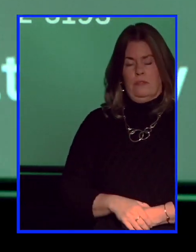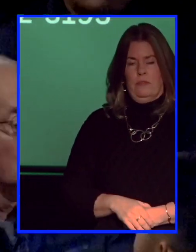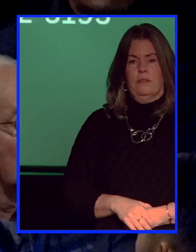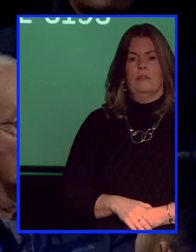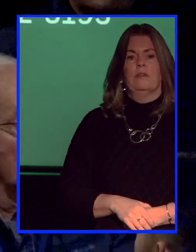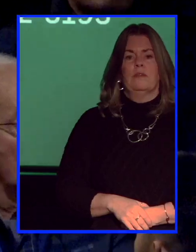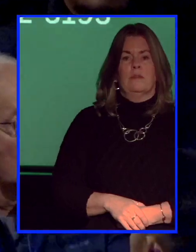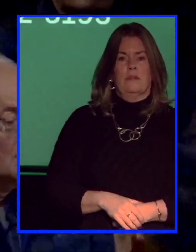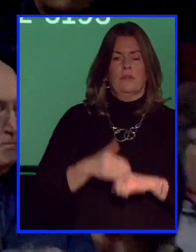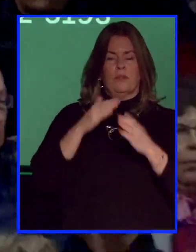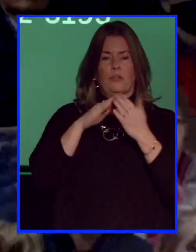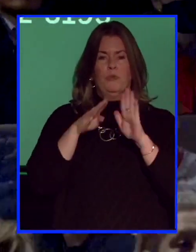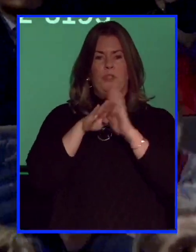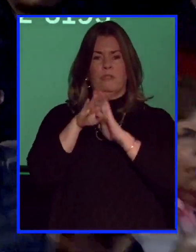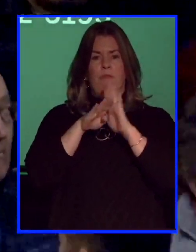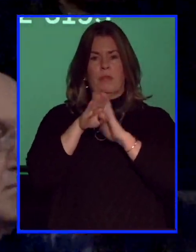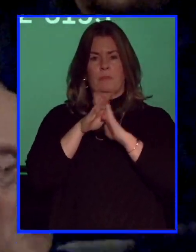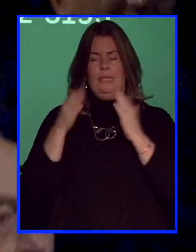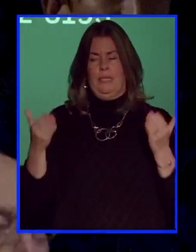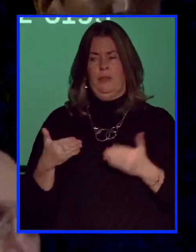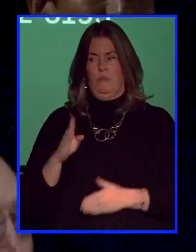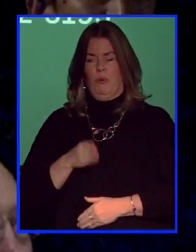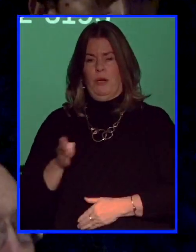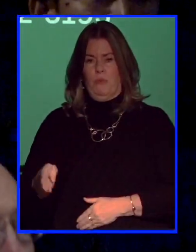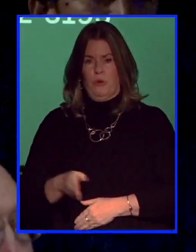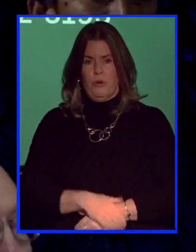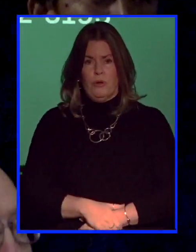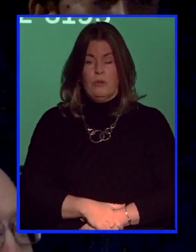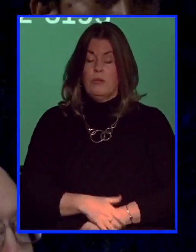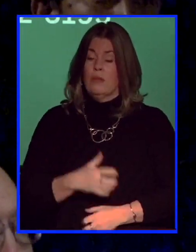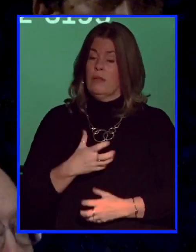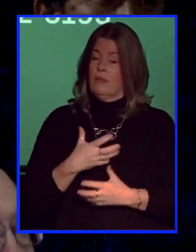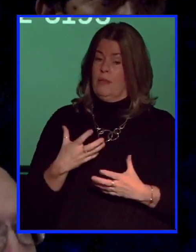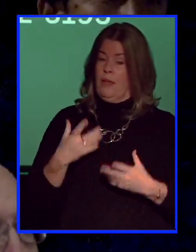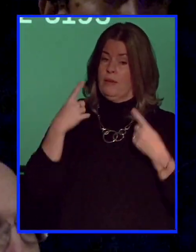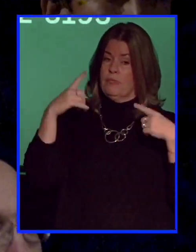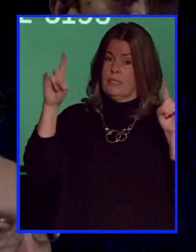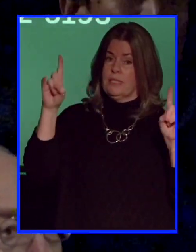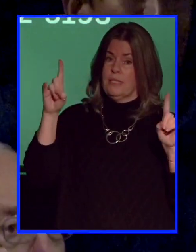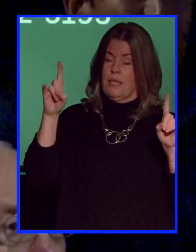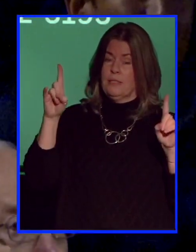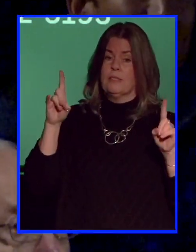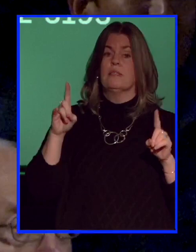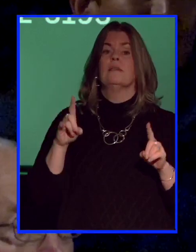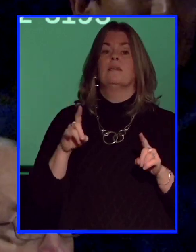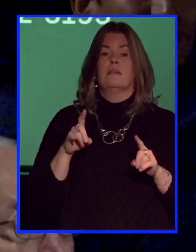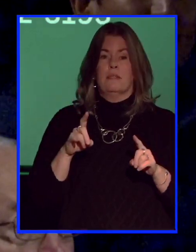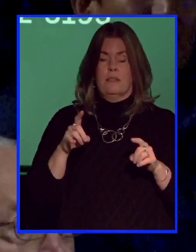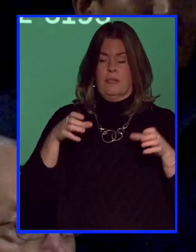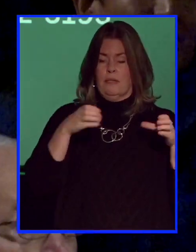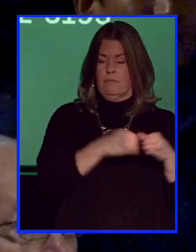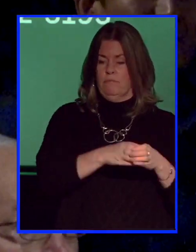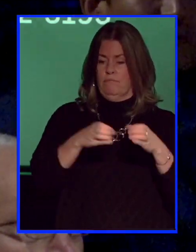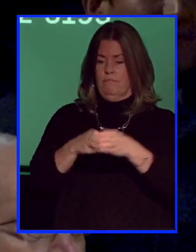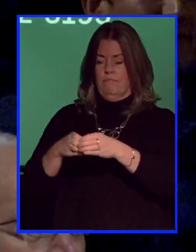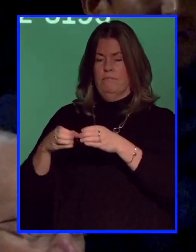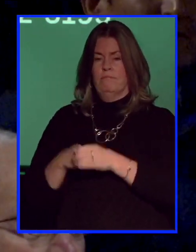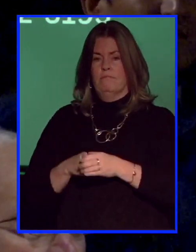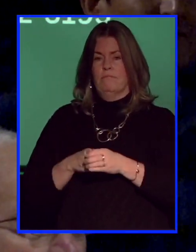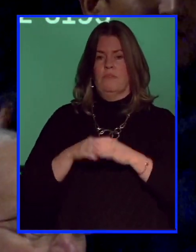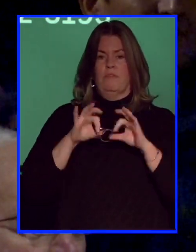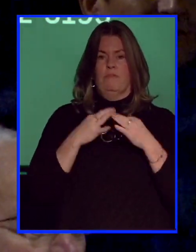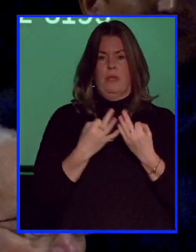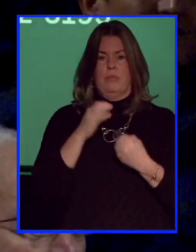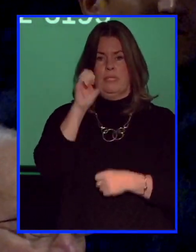Development Council in Brattleboro. And we've been having a lot of success settling families in southern Vermont.